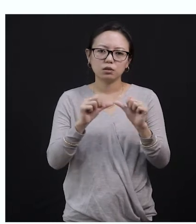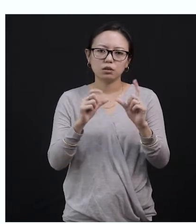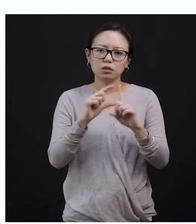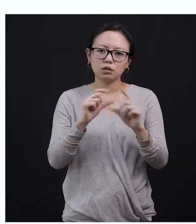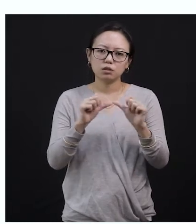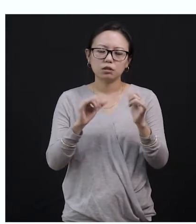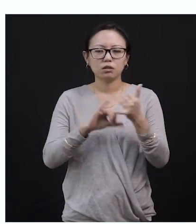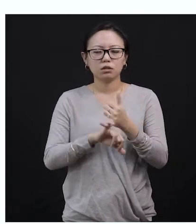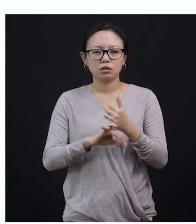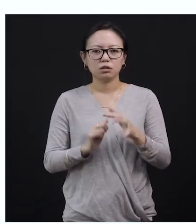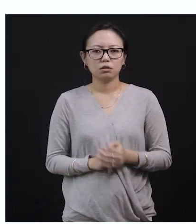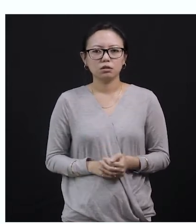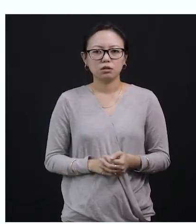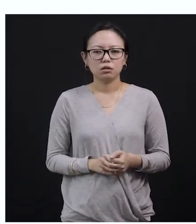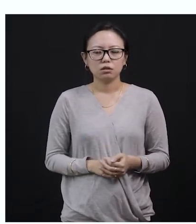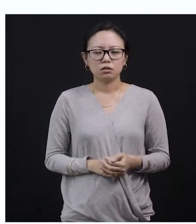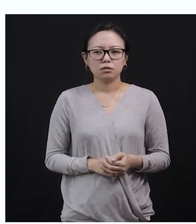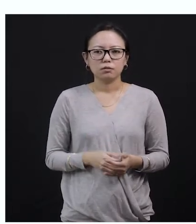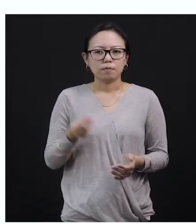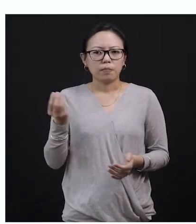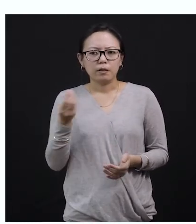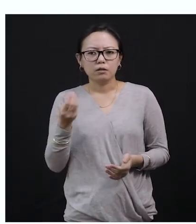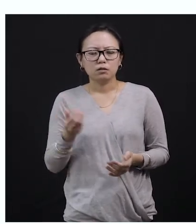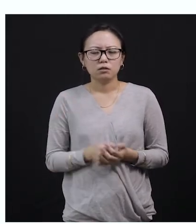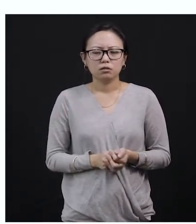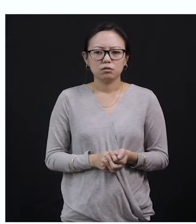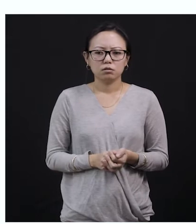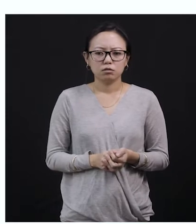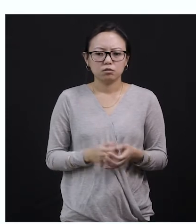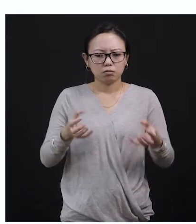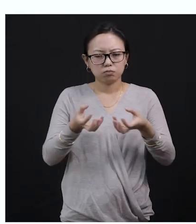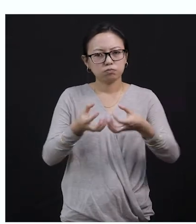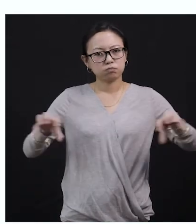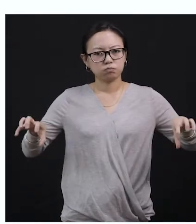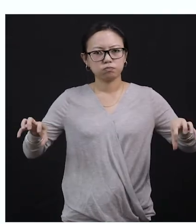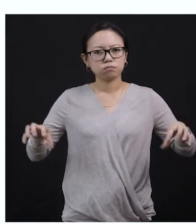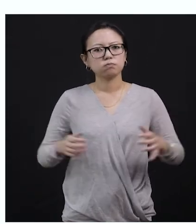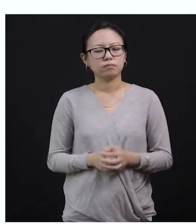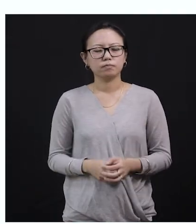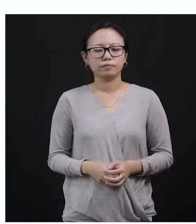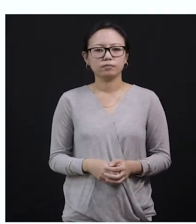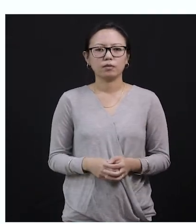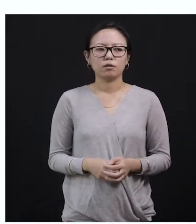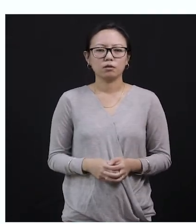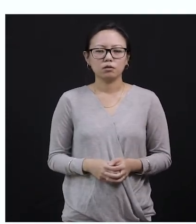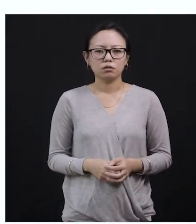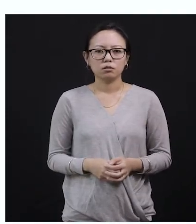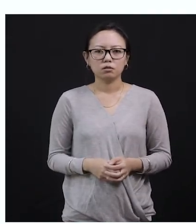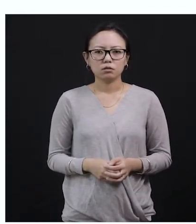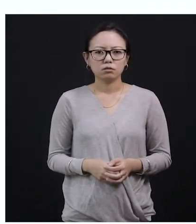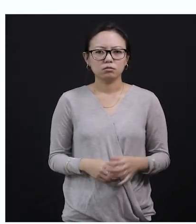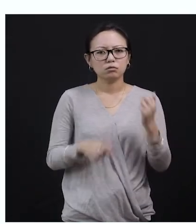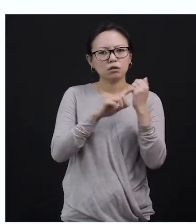And then some of them were divided among themselves as kingdoms. So there were different kingdoms, and in the